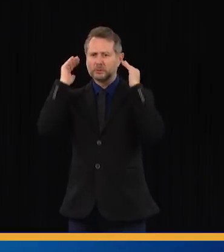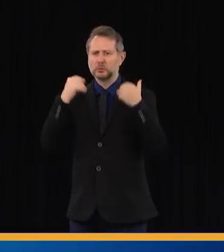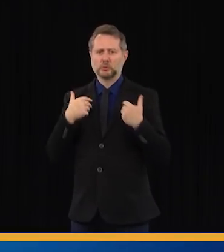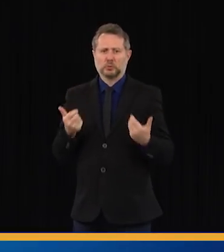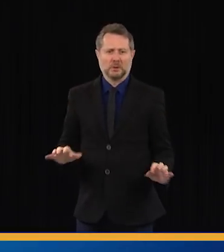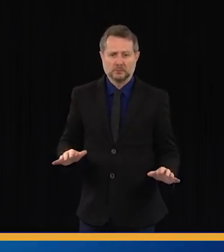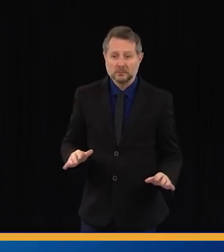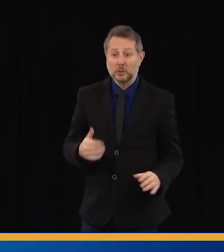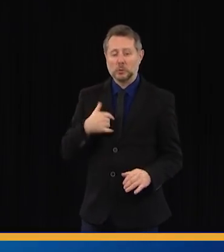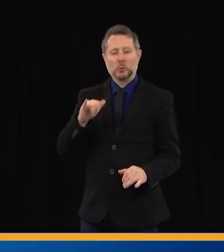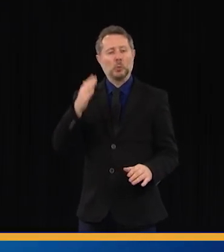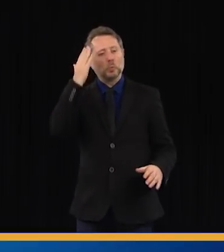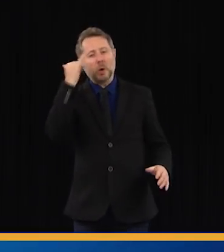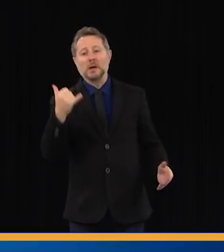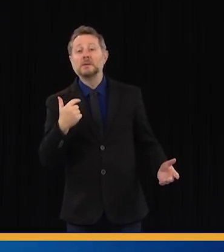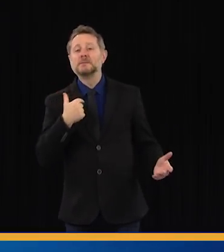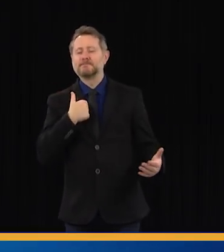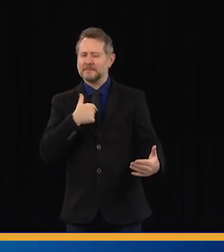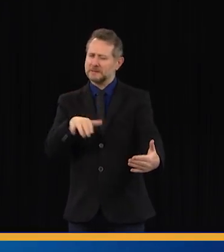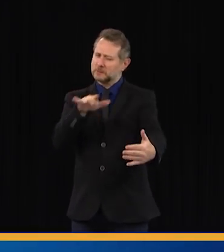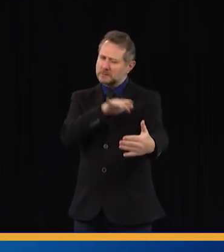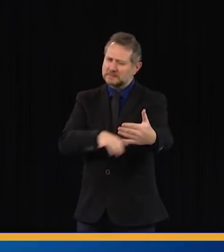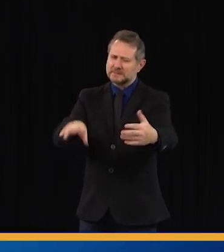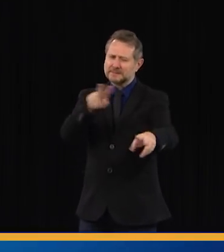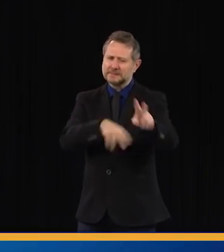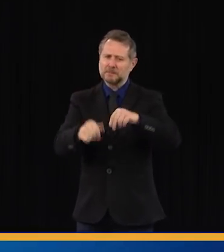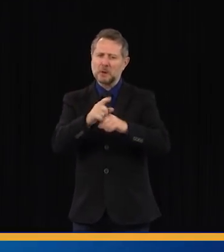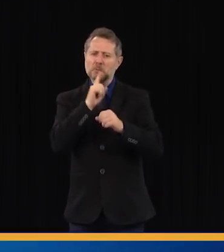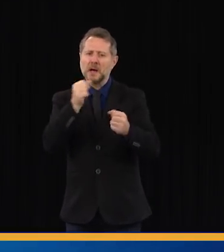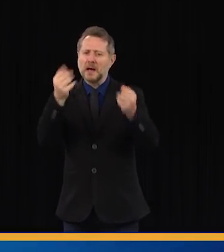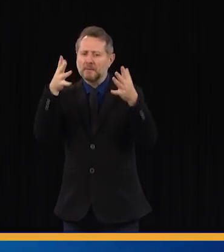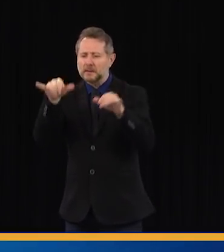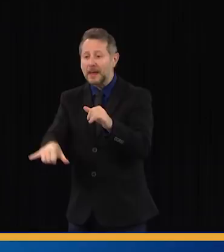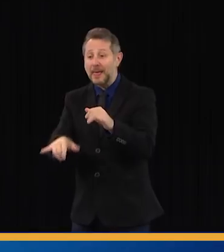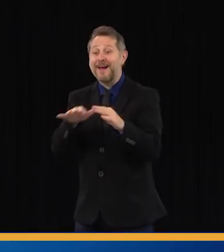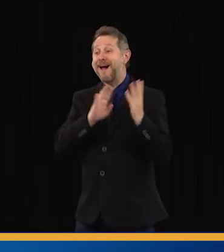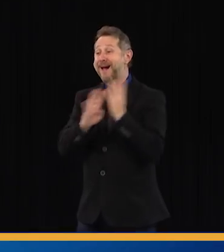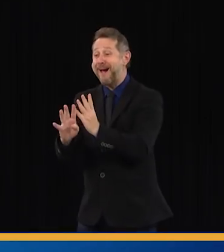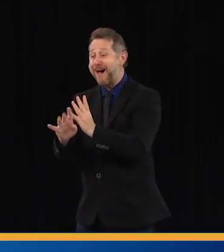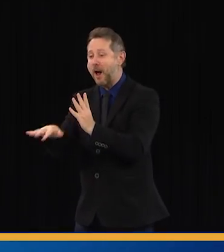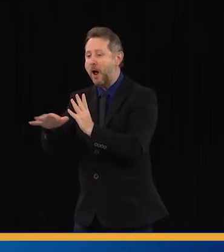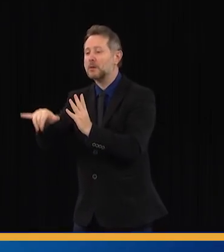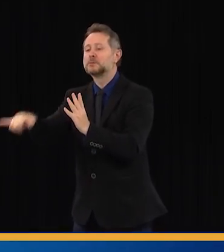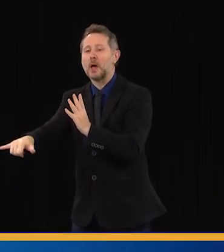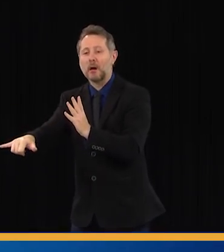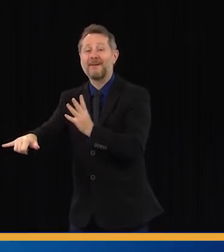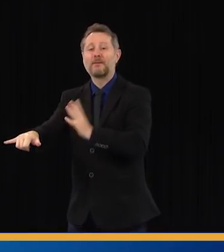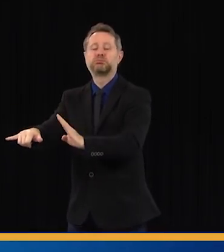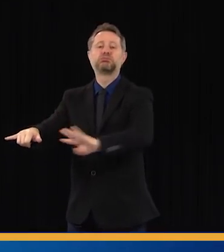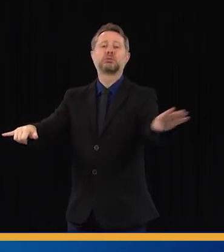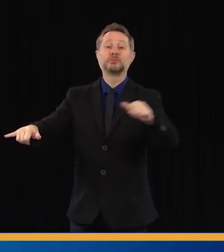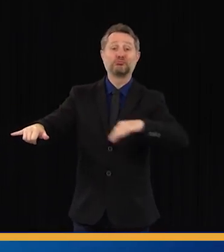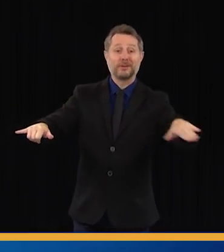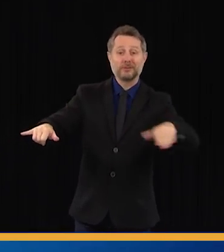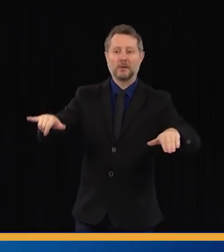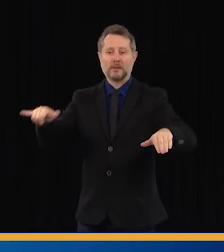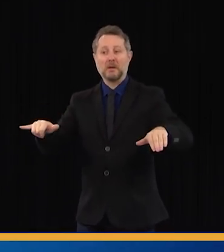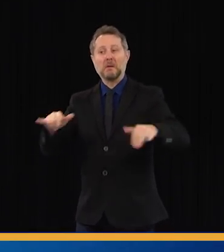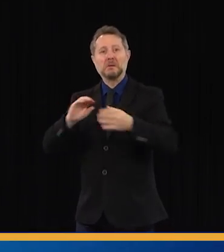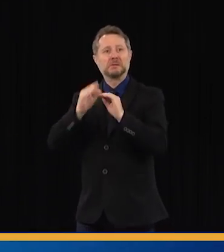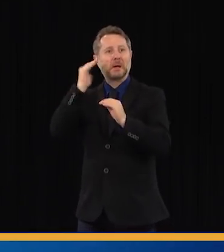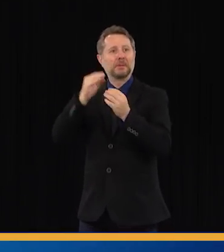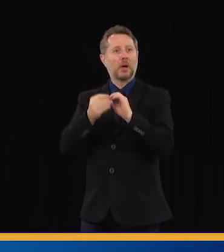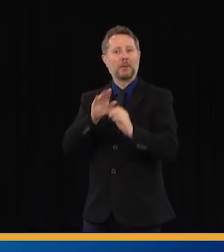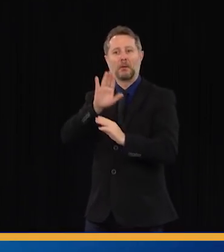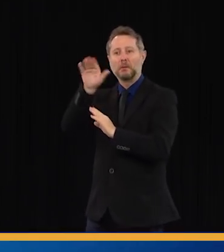why we've been studying the net. But this says, take a deep breath. You still have 2,000